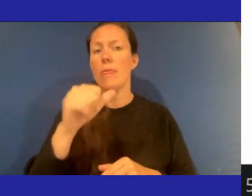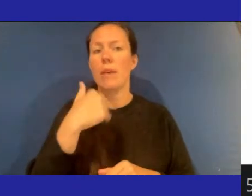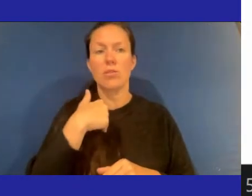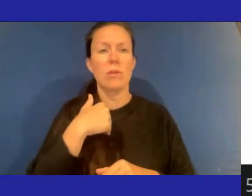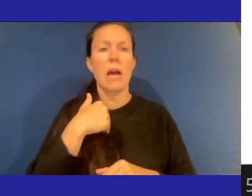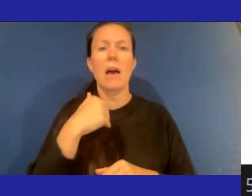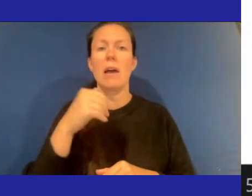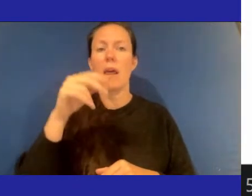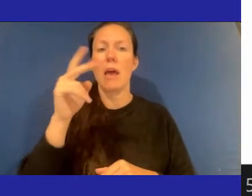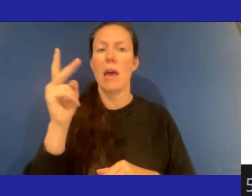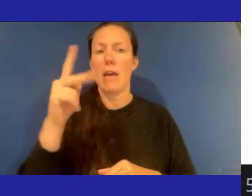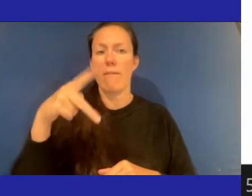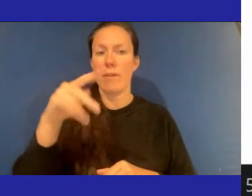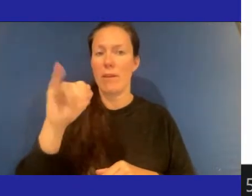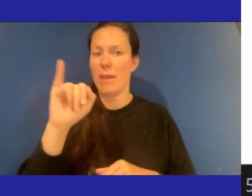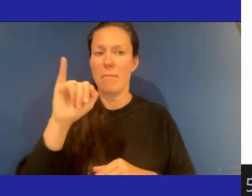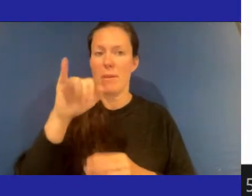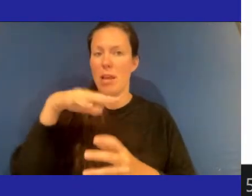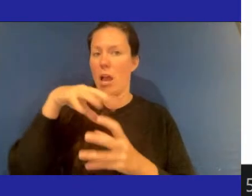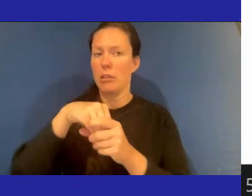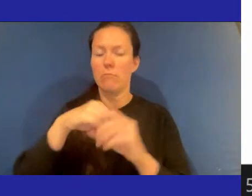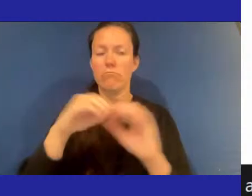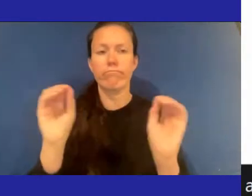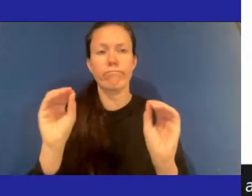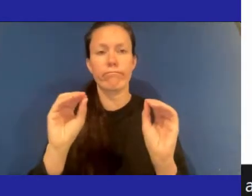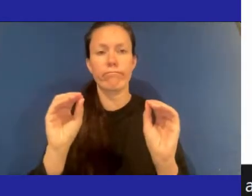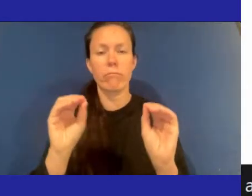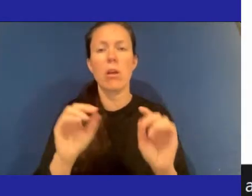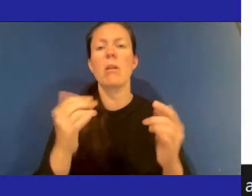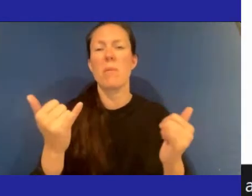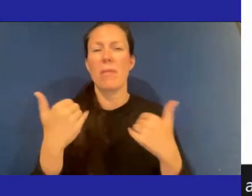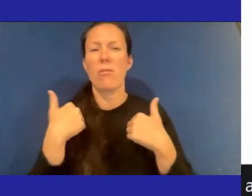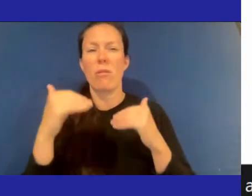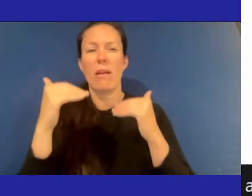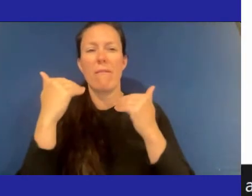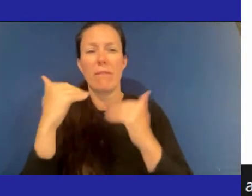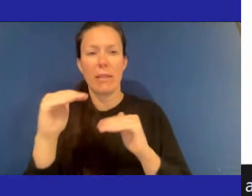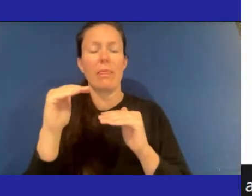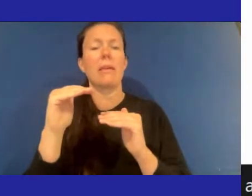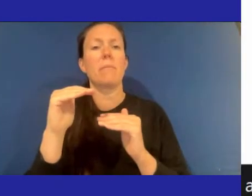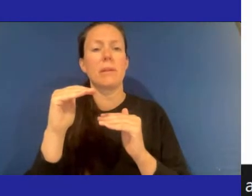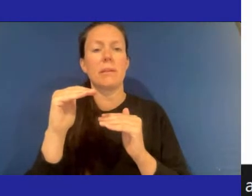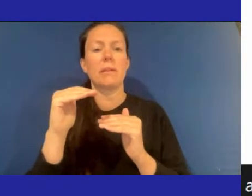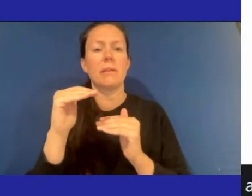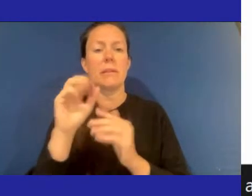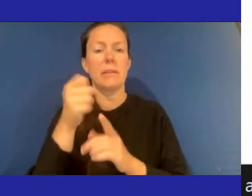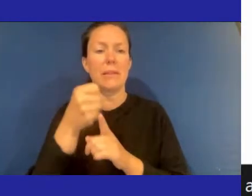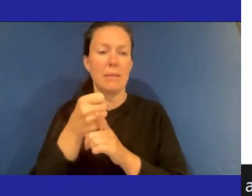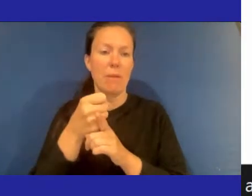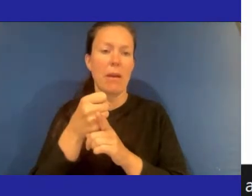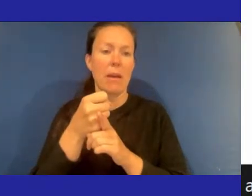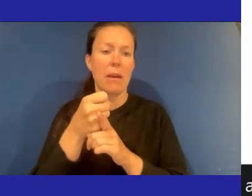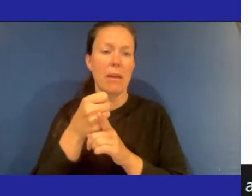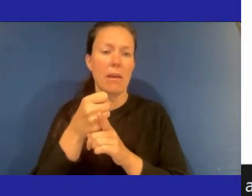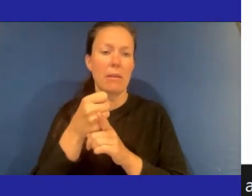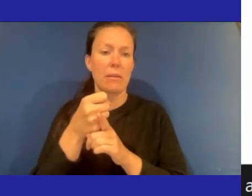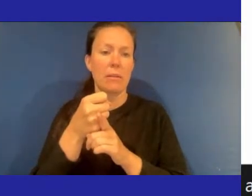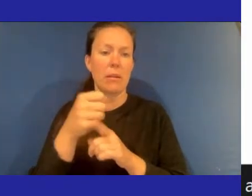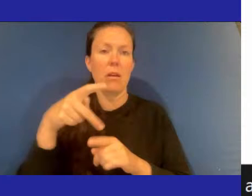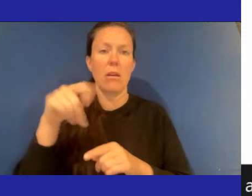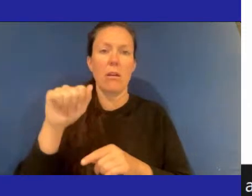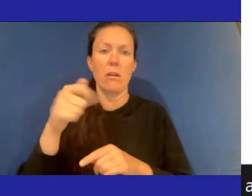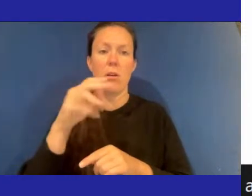and they currently have a very limited impact on the PAGNI